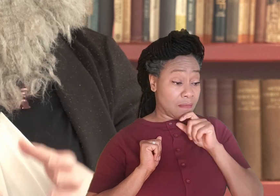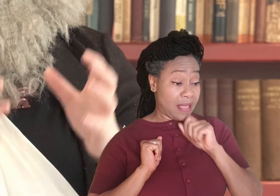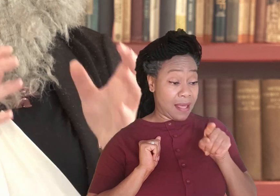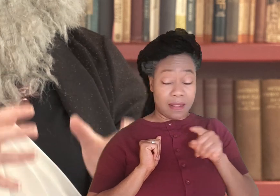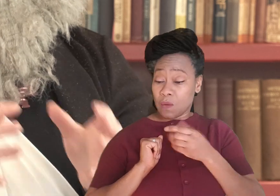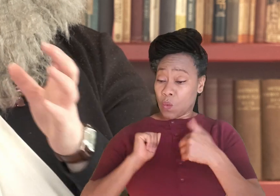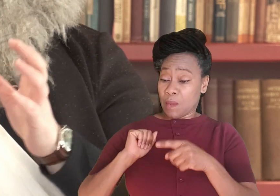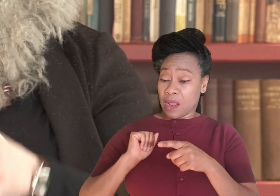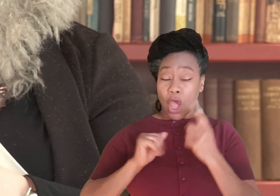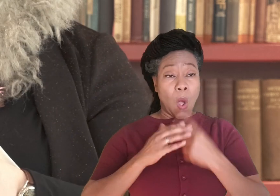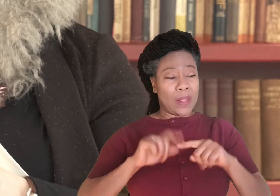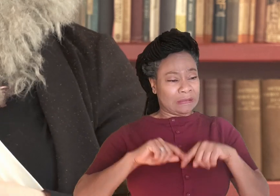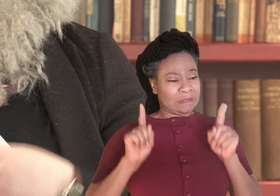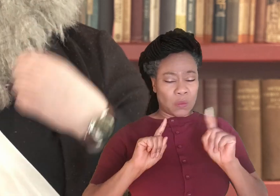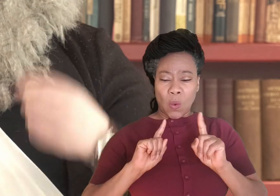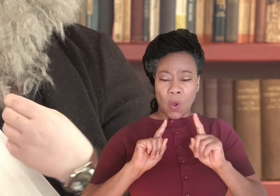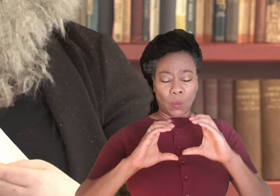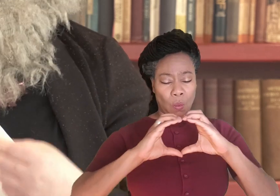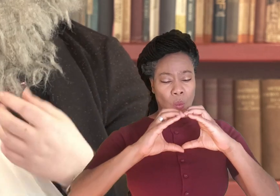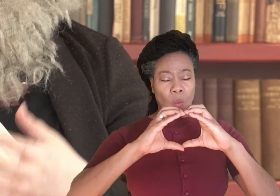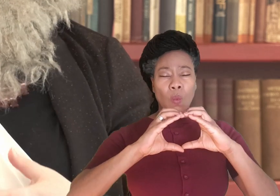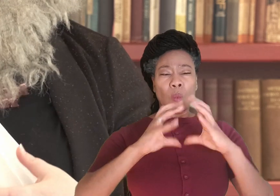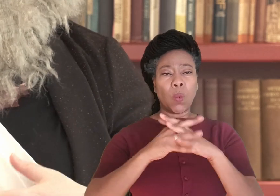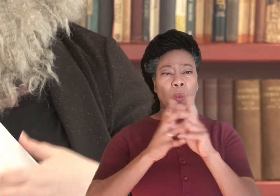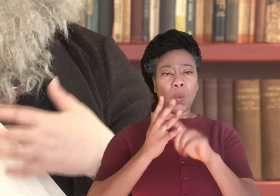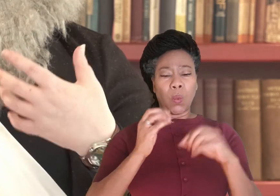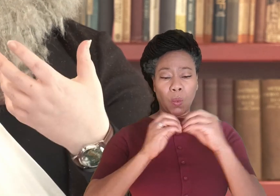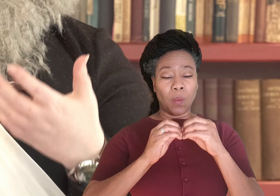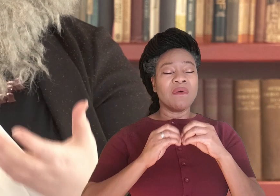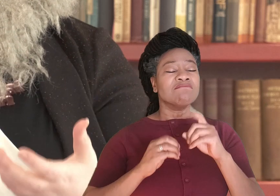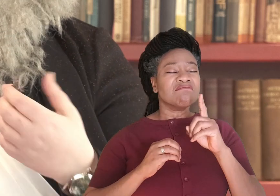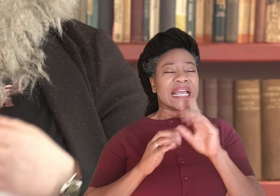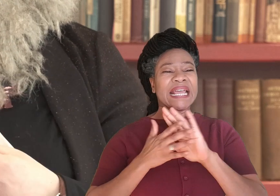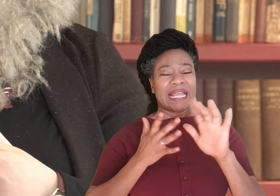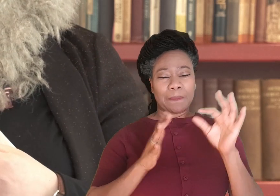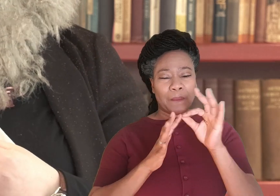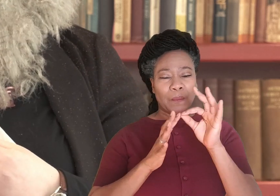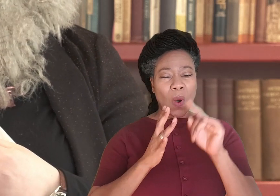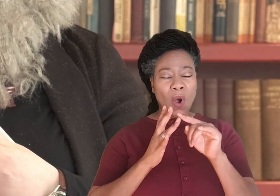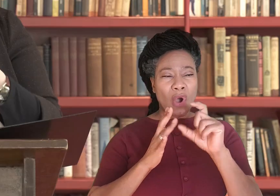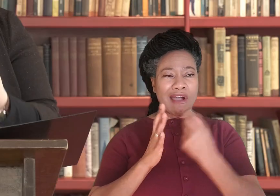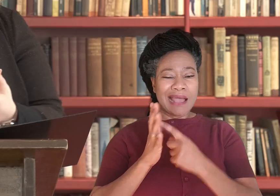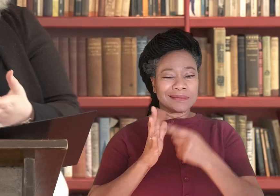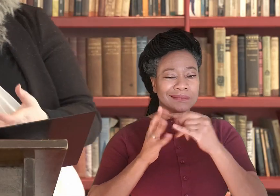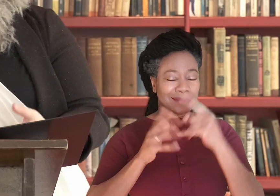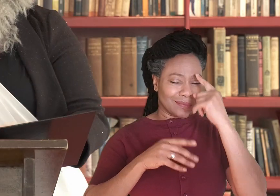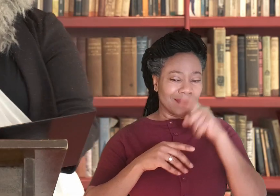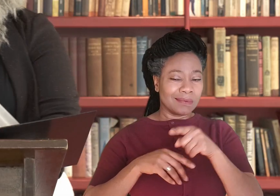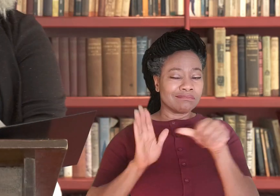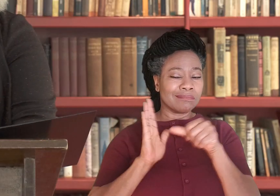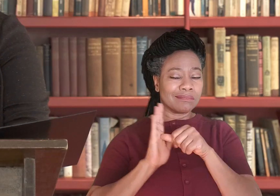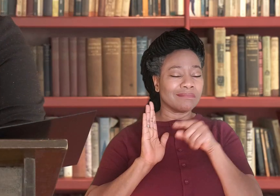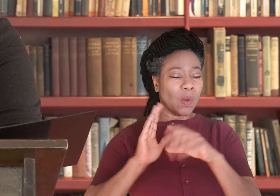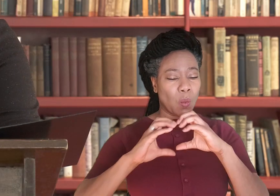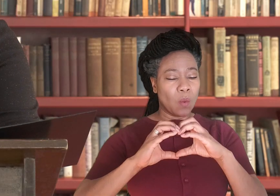could see between men and women, he supposed that the womb was the origin of all disease in women. The Greek word for